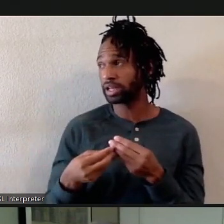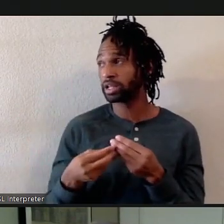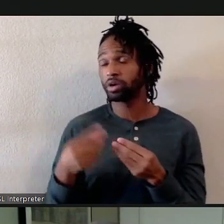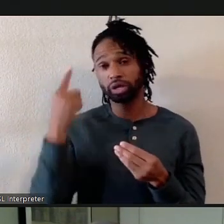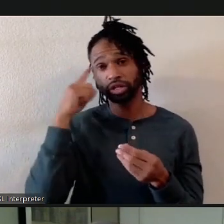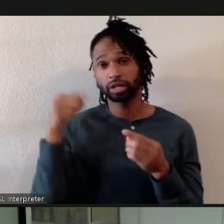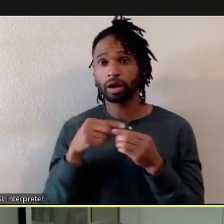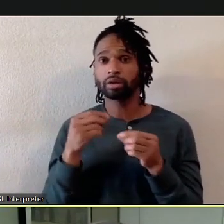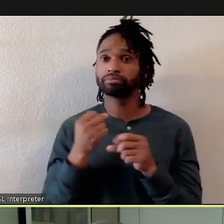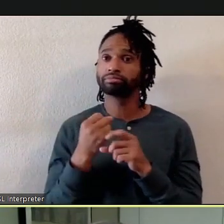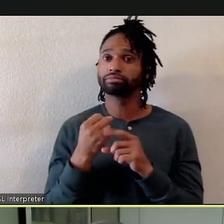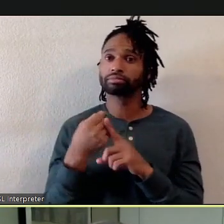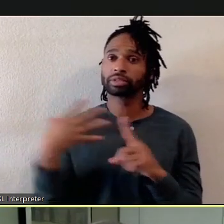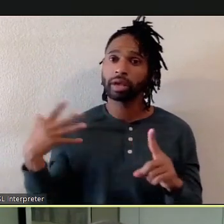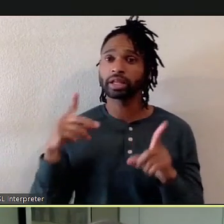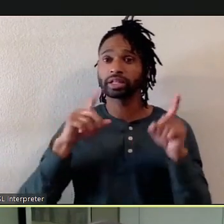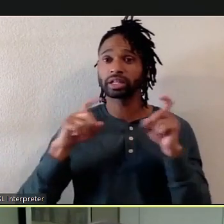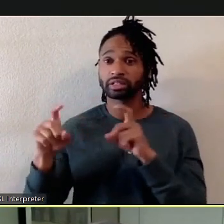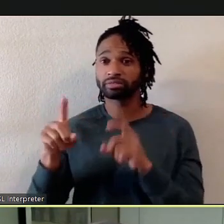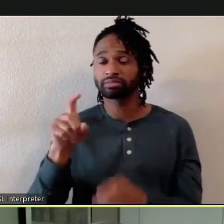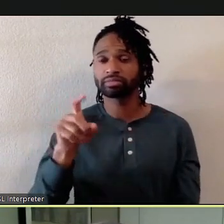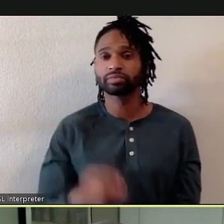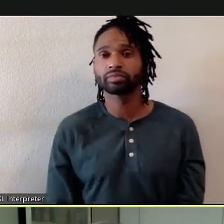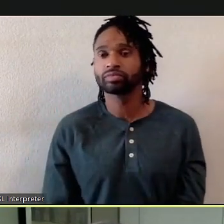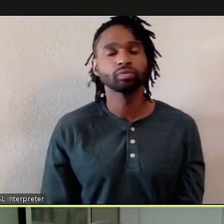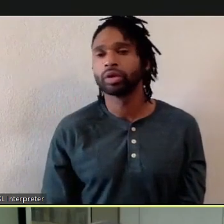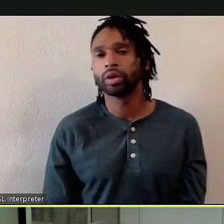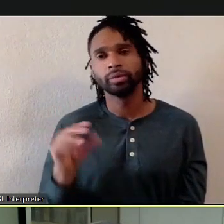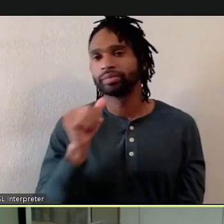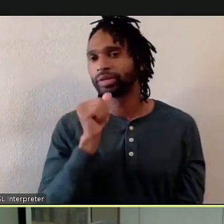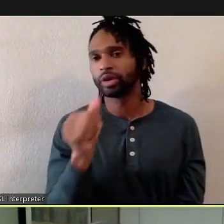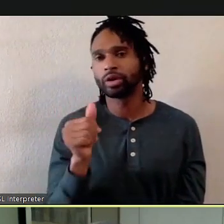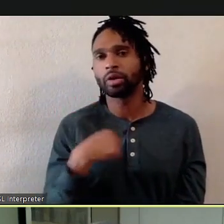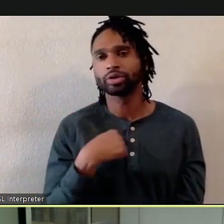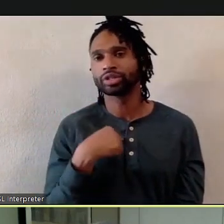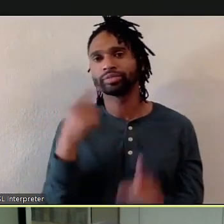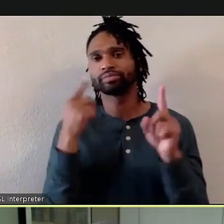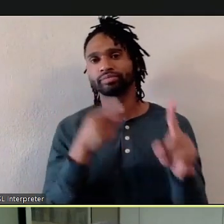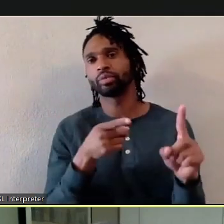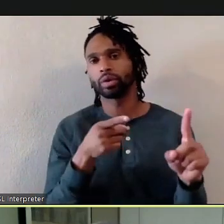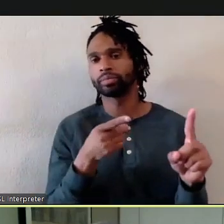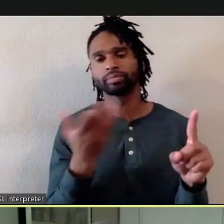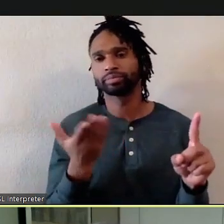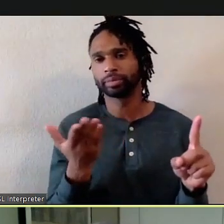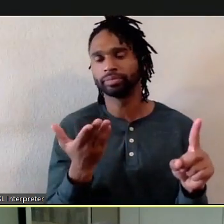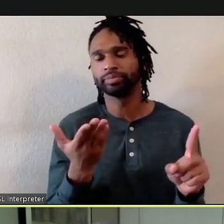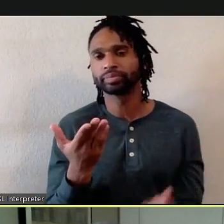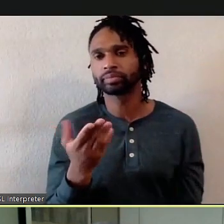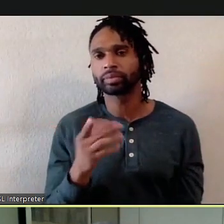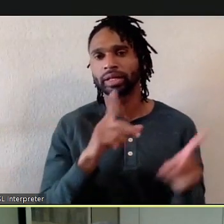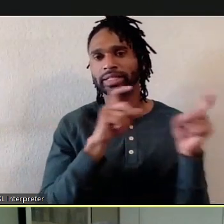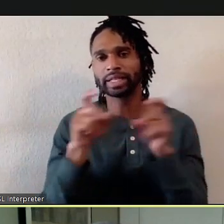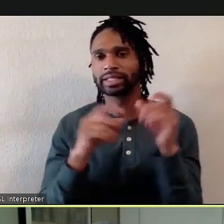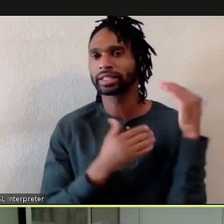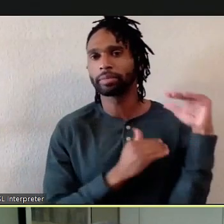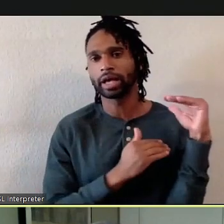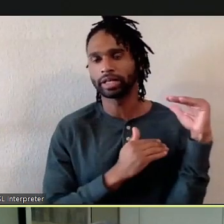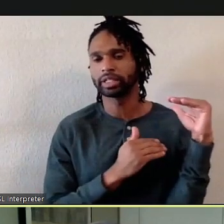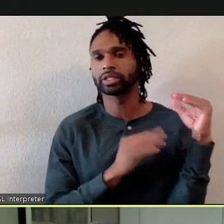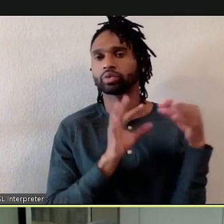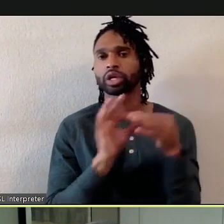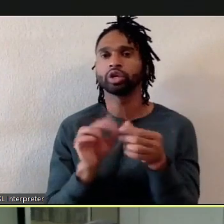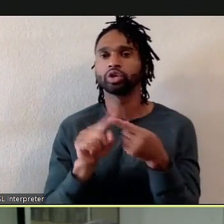testing. I don't. I mean, I think I would just point out that testing capacity refers to